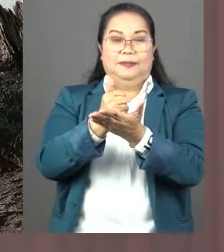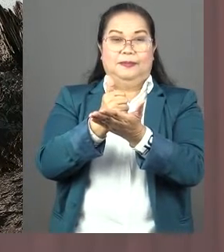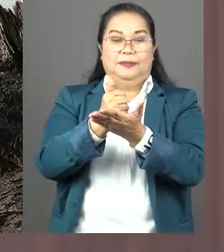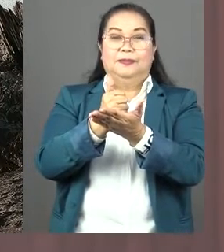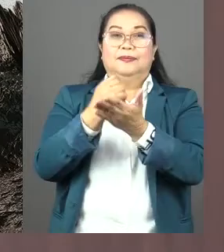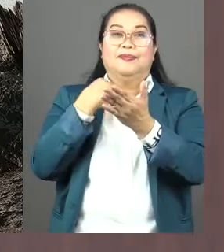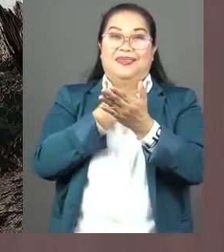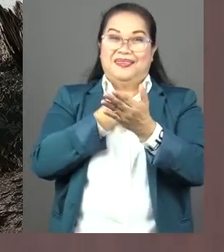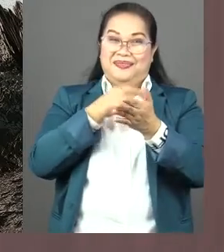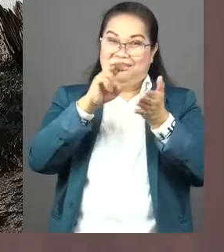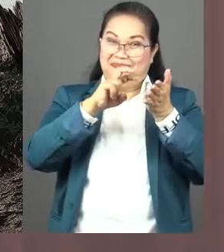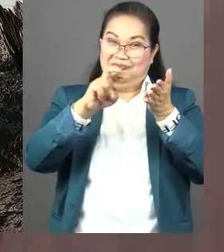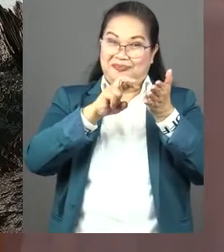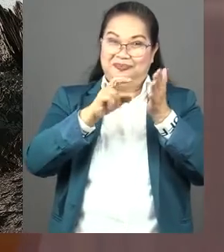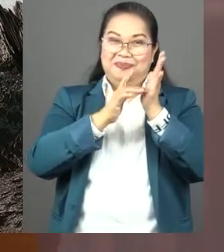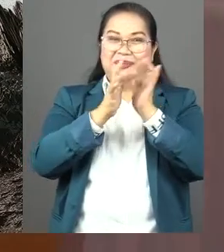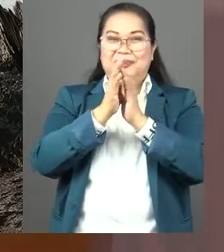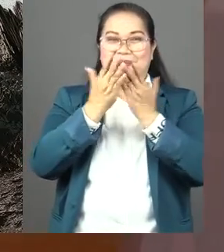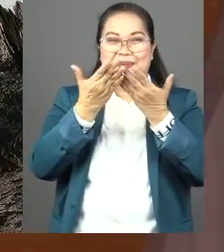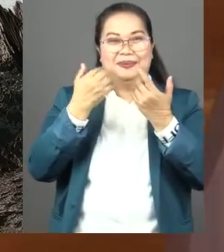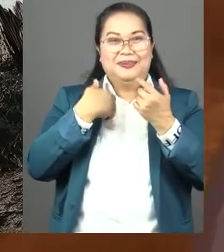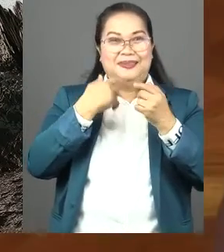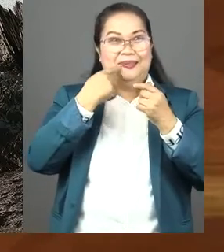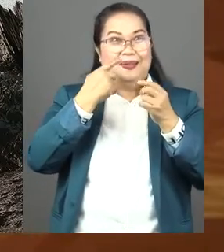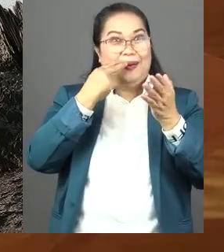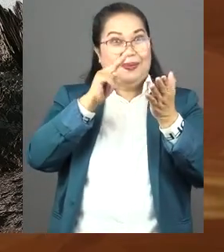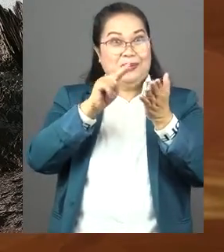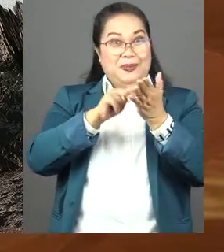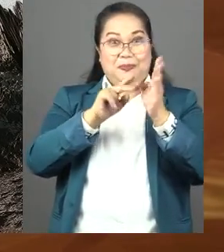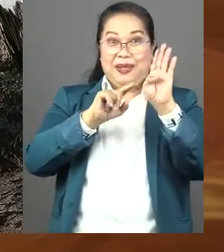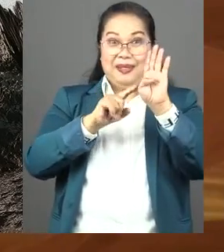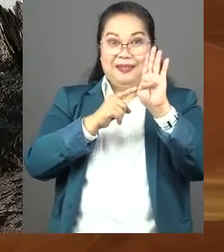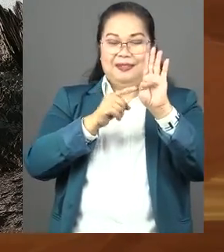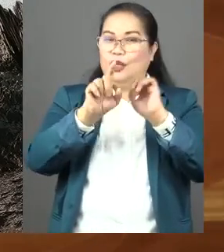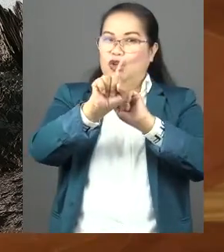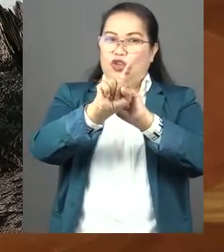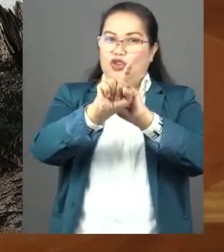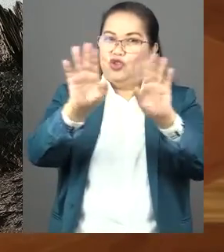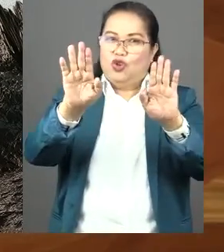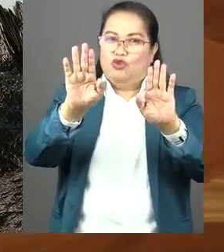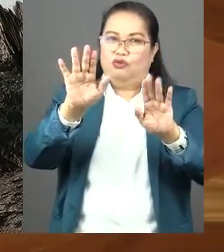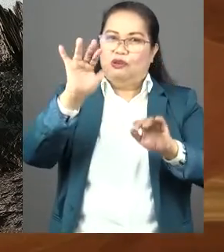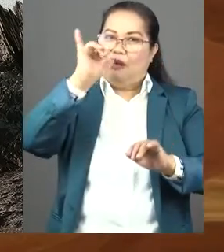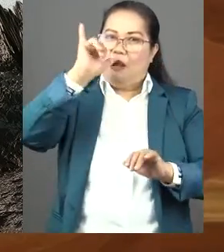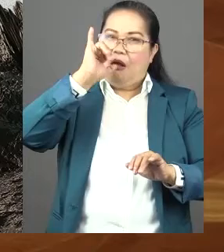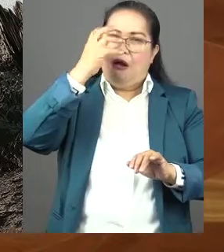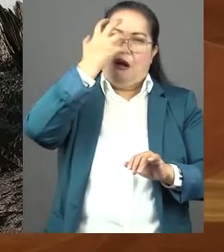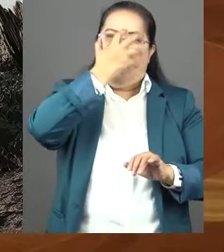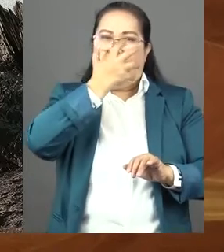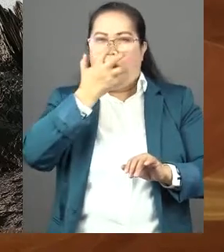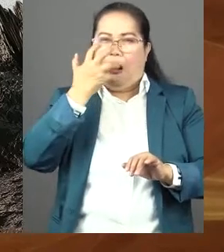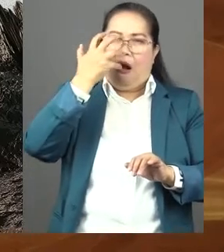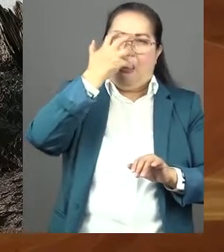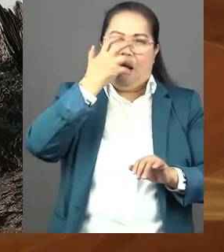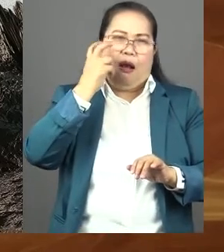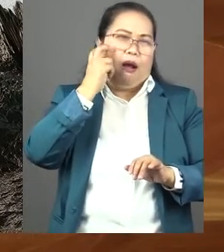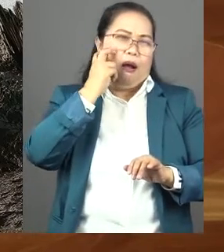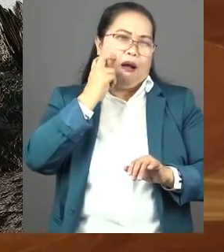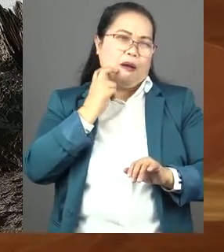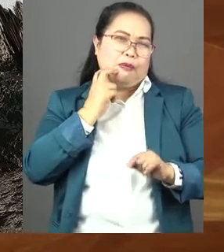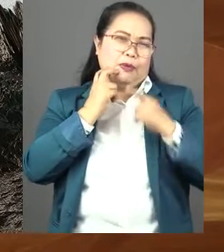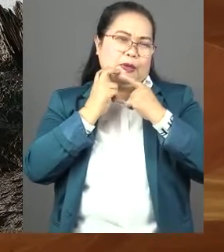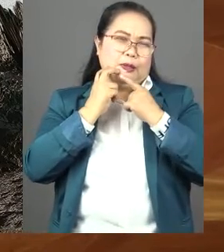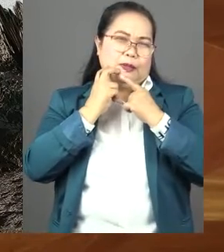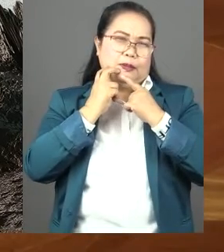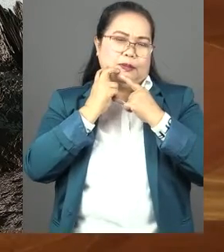In our passage today, did you notice how it begins? Do not be drunk with wine. Some Bible scholars theorize